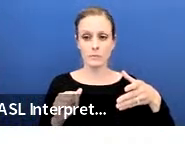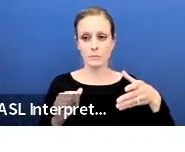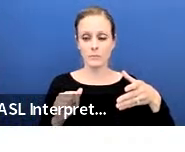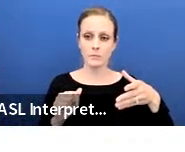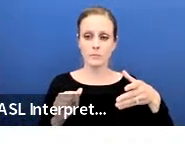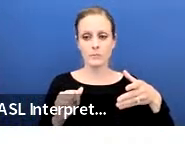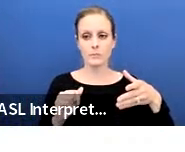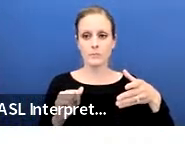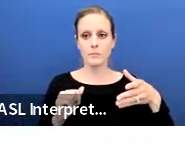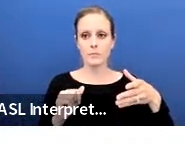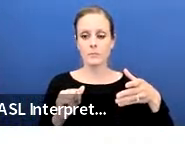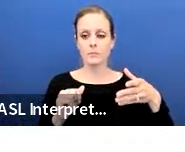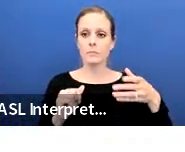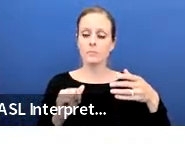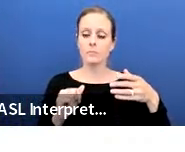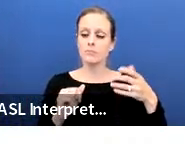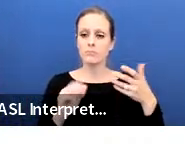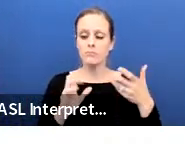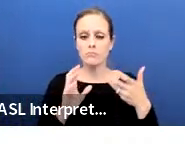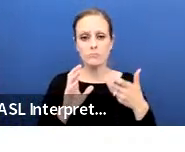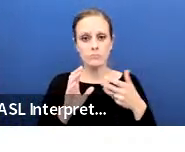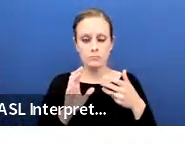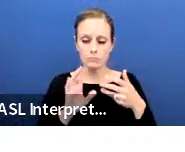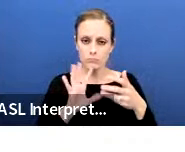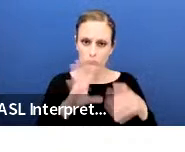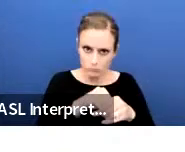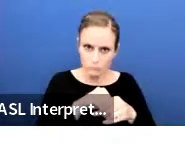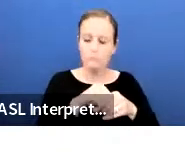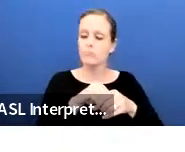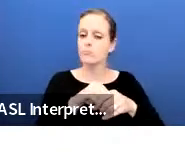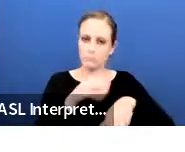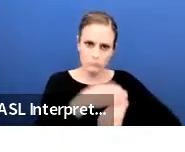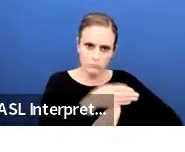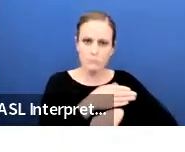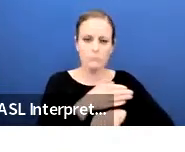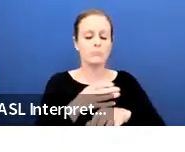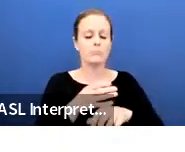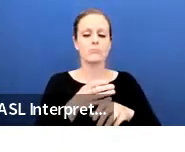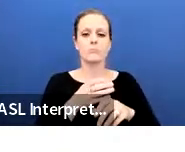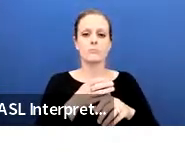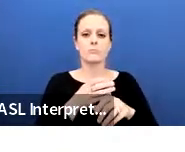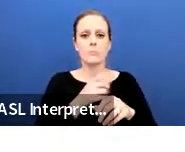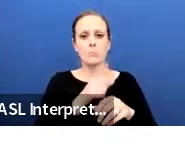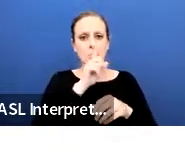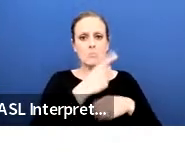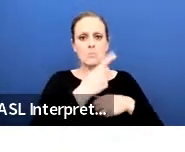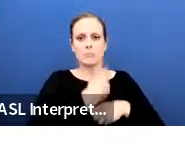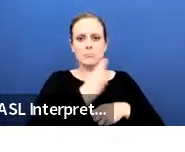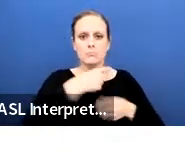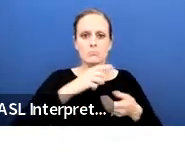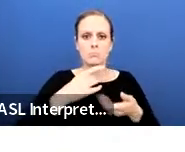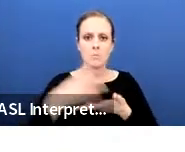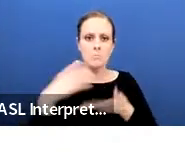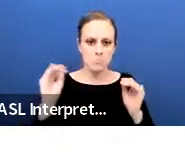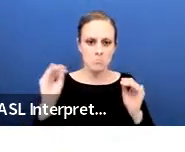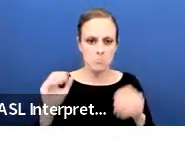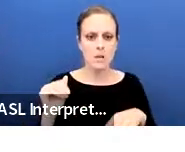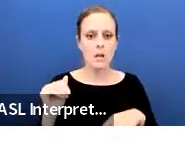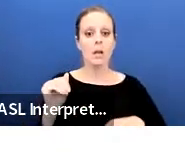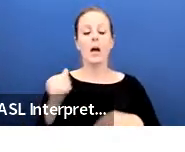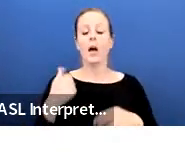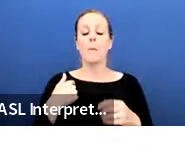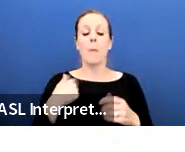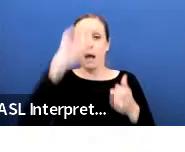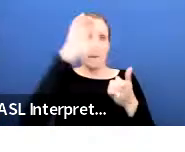really believe that if you want to be involved in the redistricting process